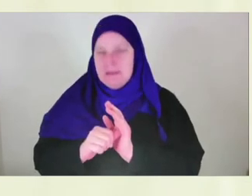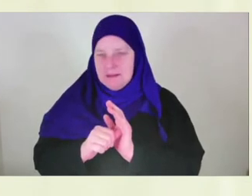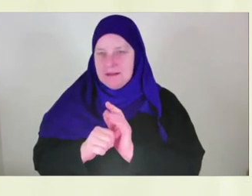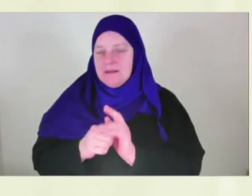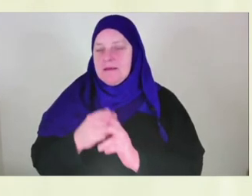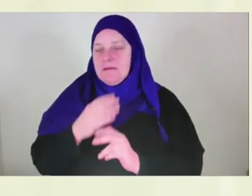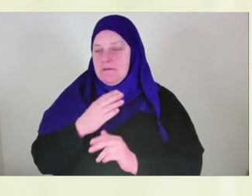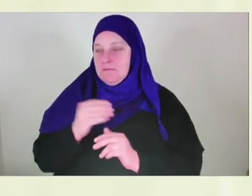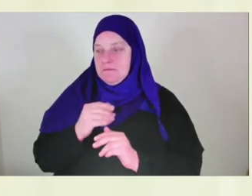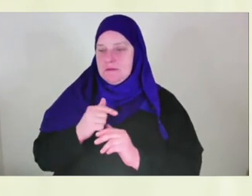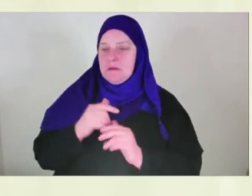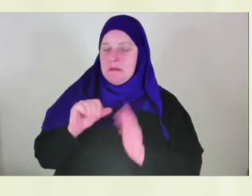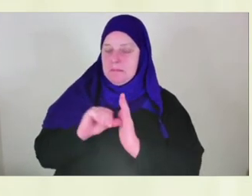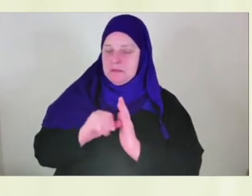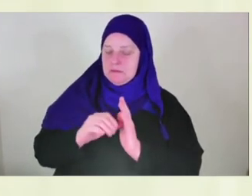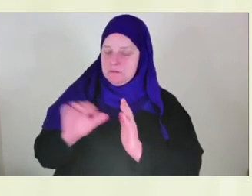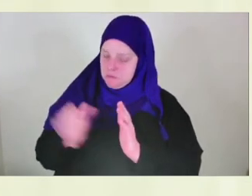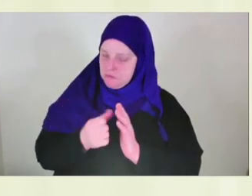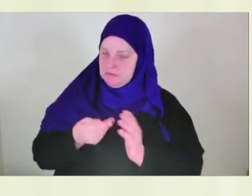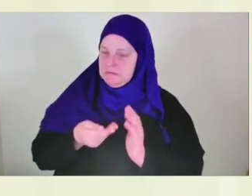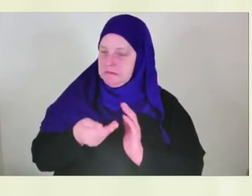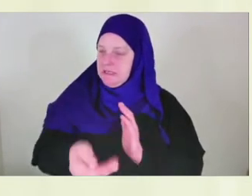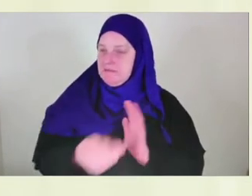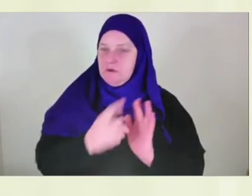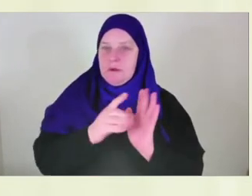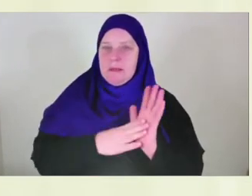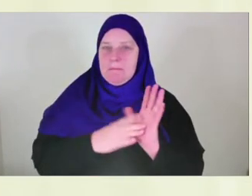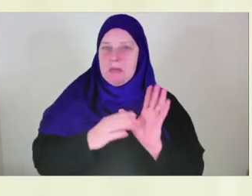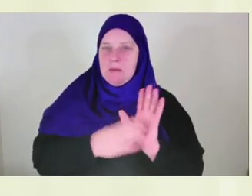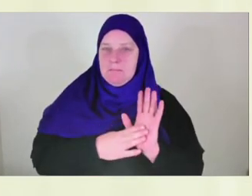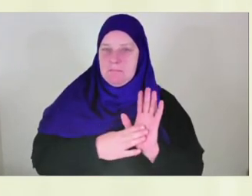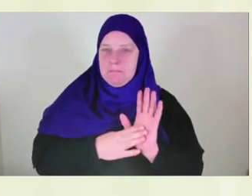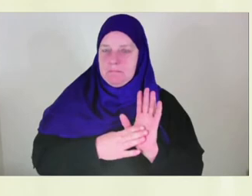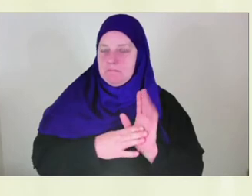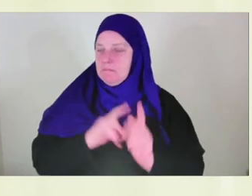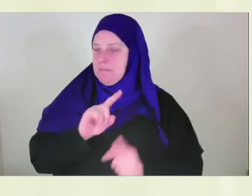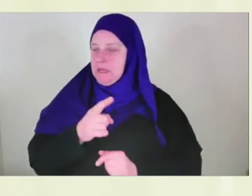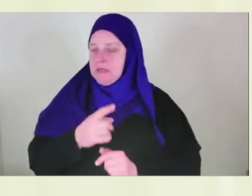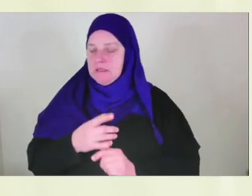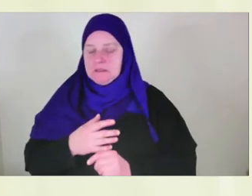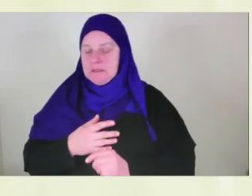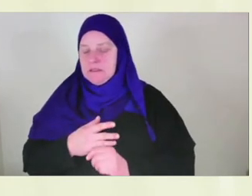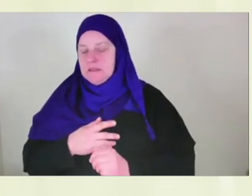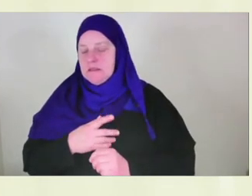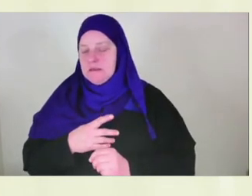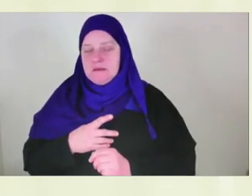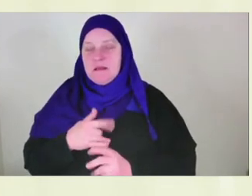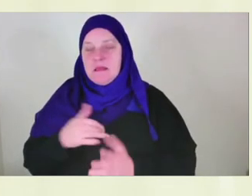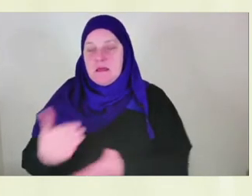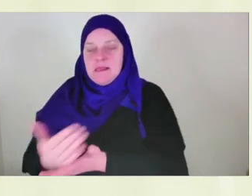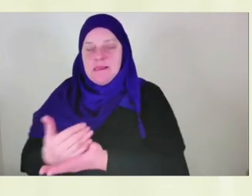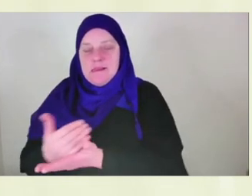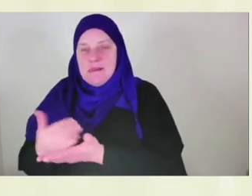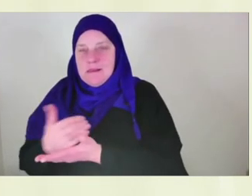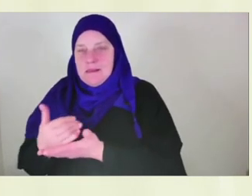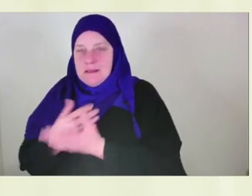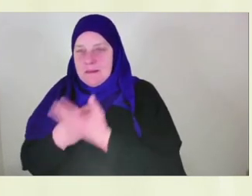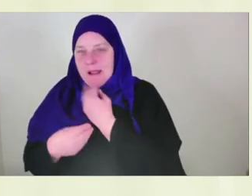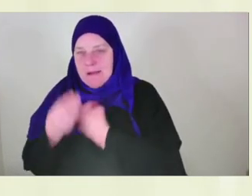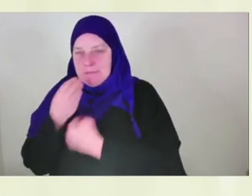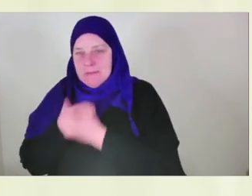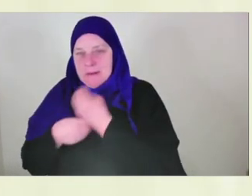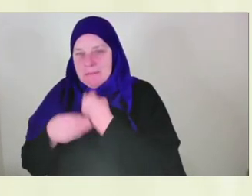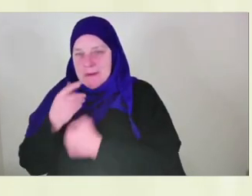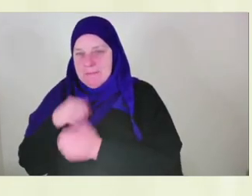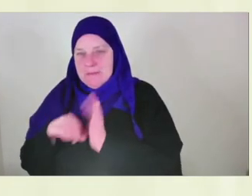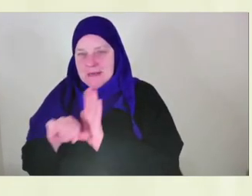hell. So these Jews have to, and this is the problem that we have here in this country, is people come up with